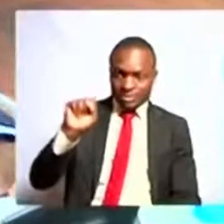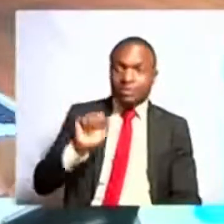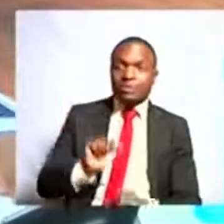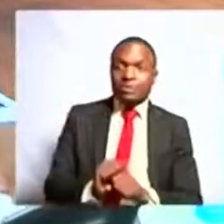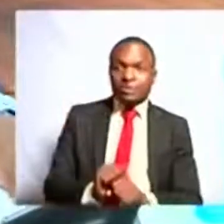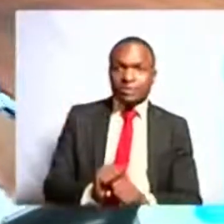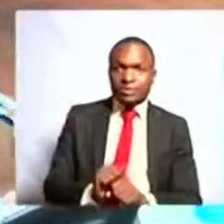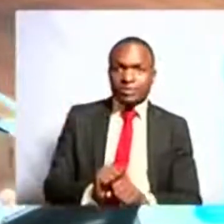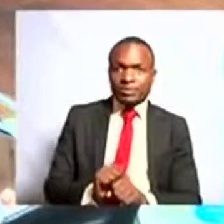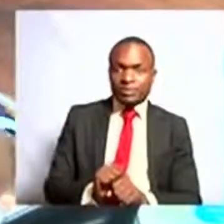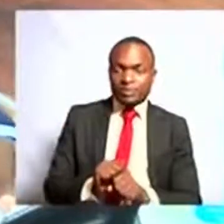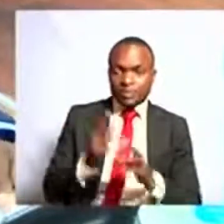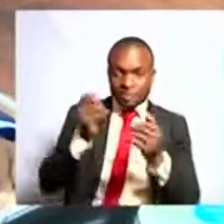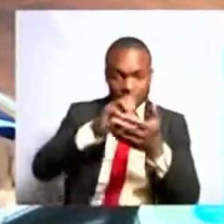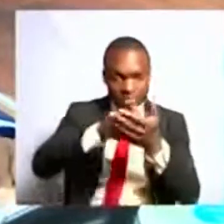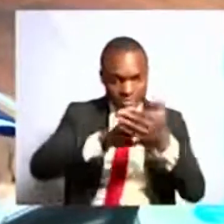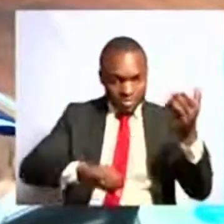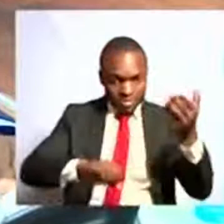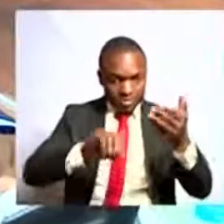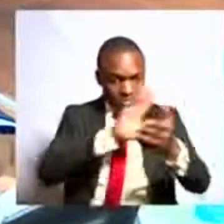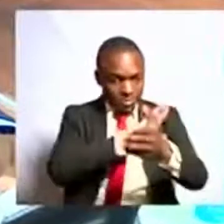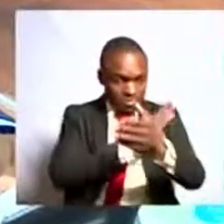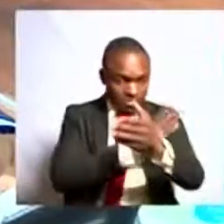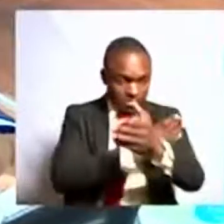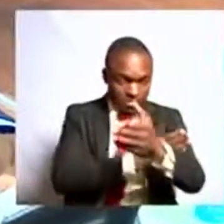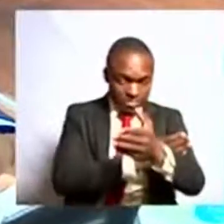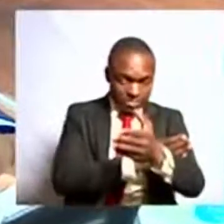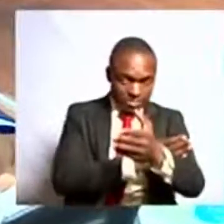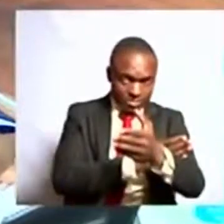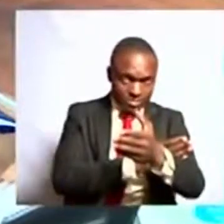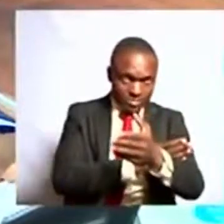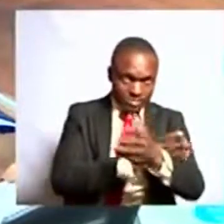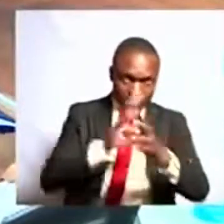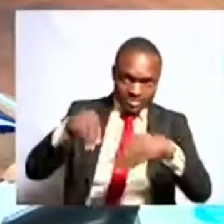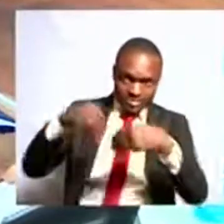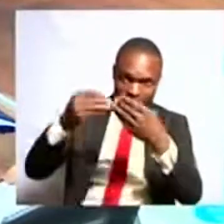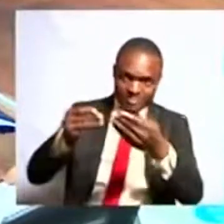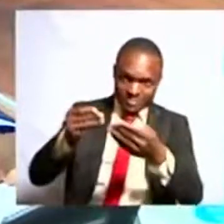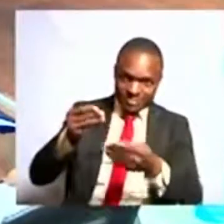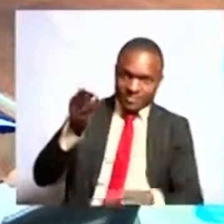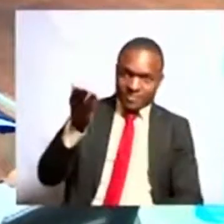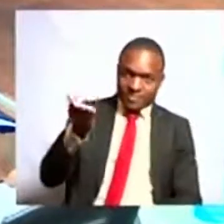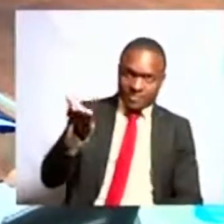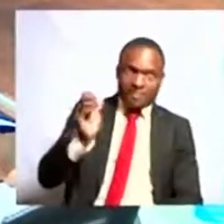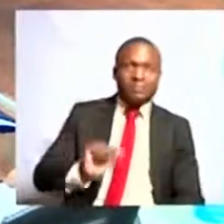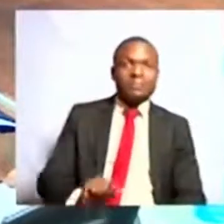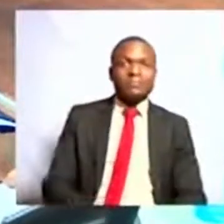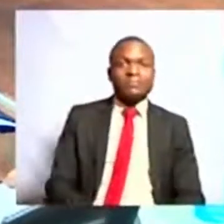to lift the immunity that were ushered